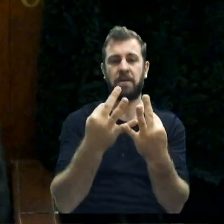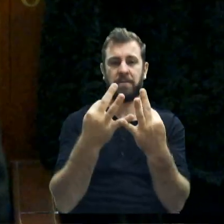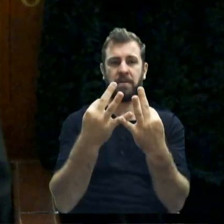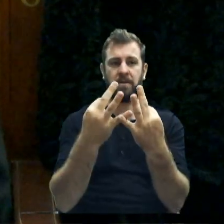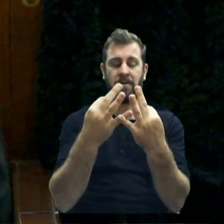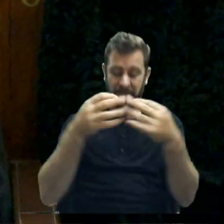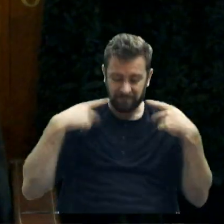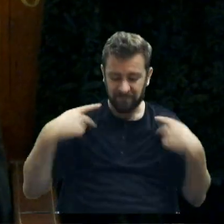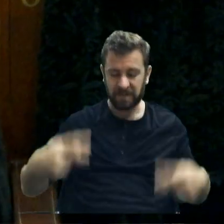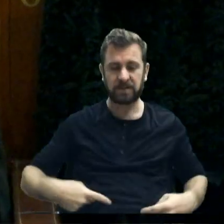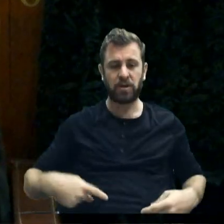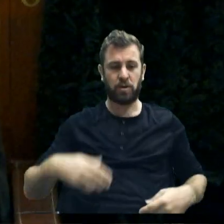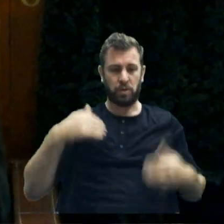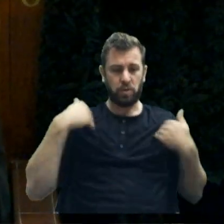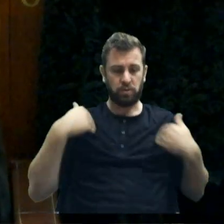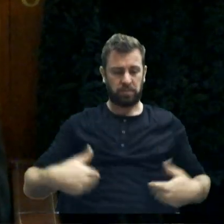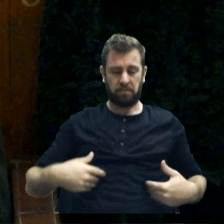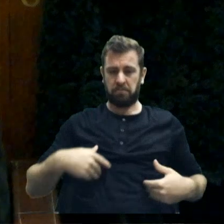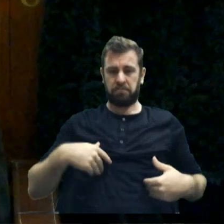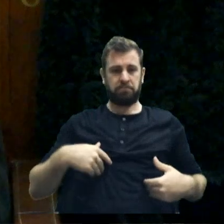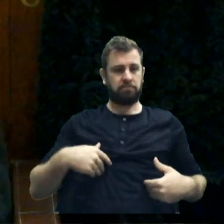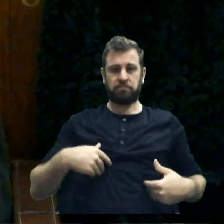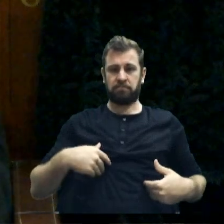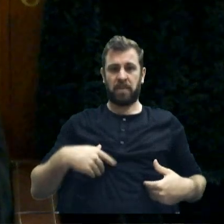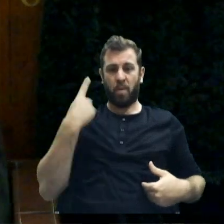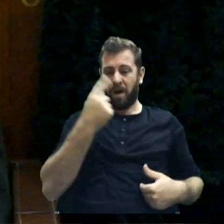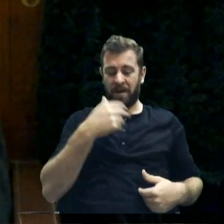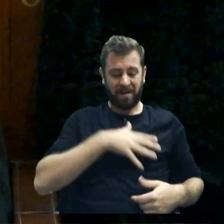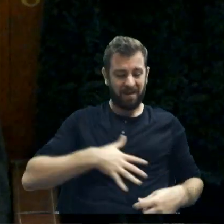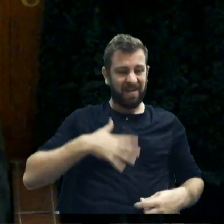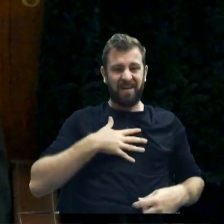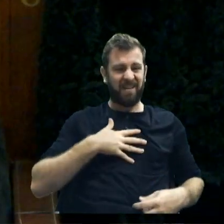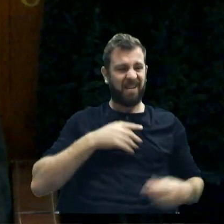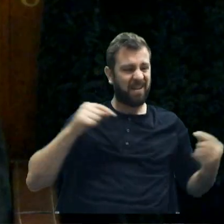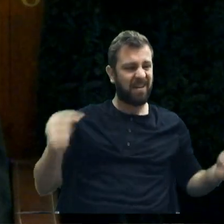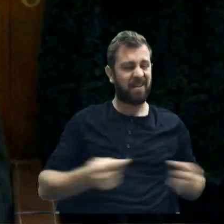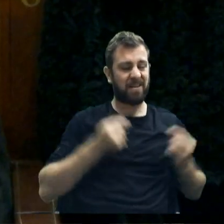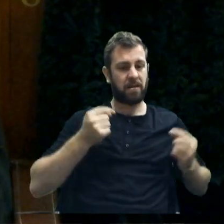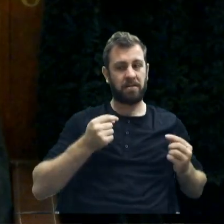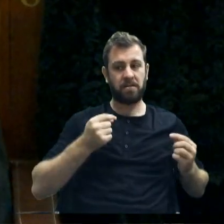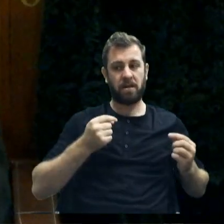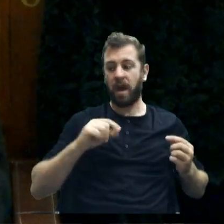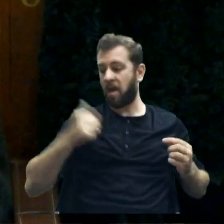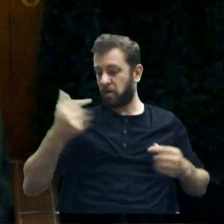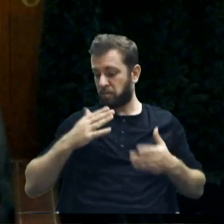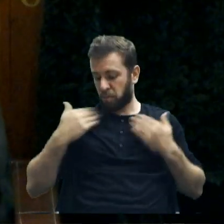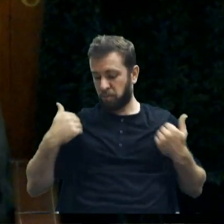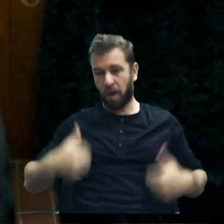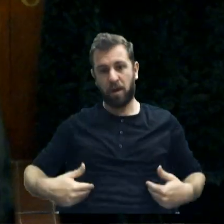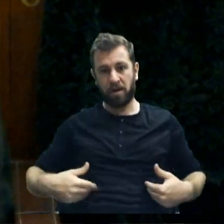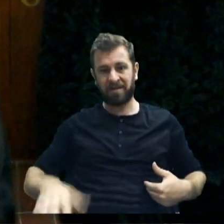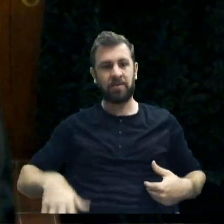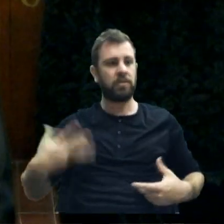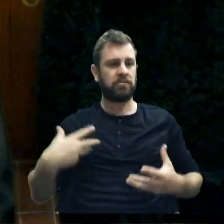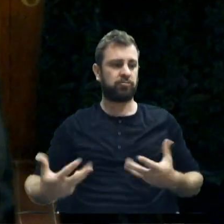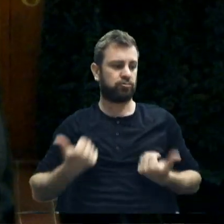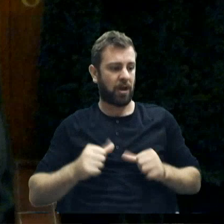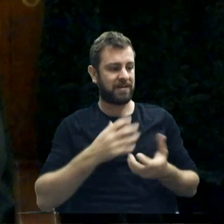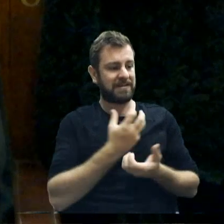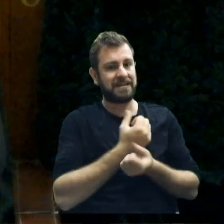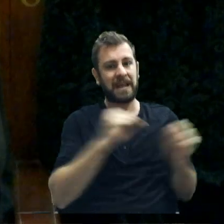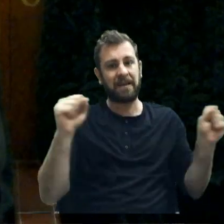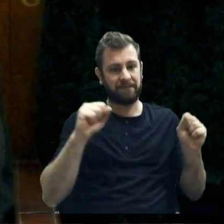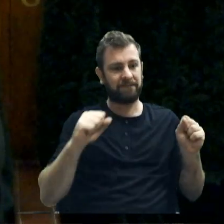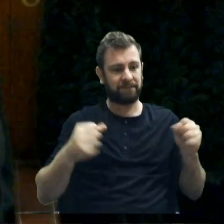physical human body, if one area hurts, everything else comes and tries to rescue that from the pain.